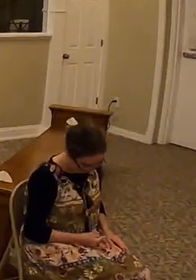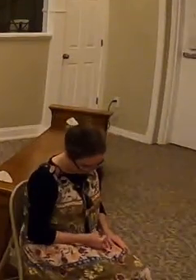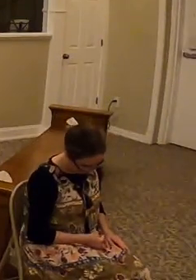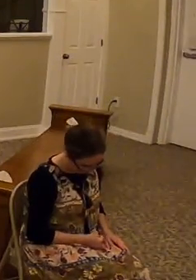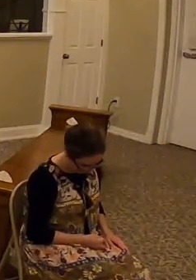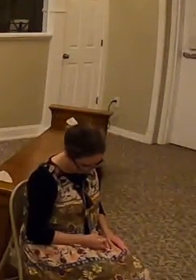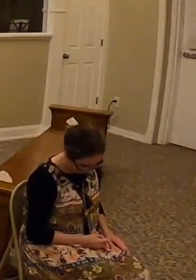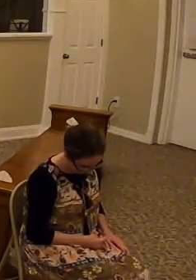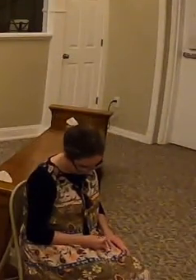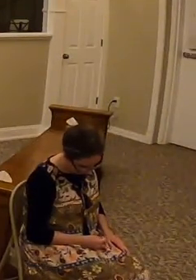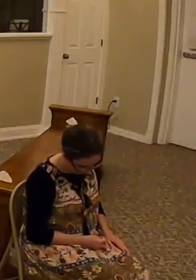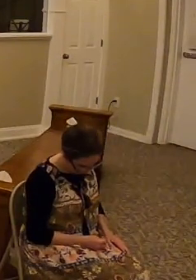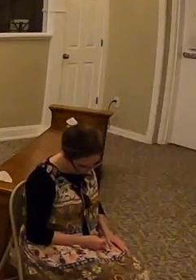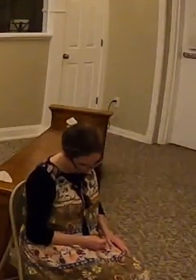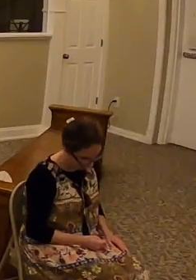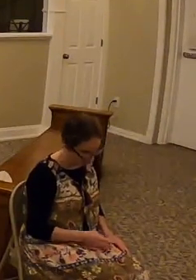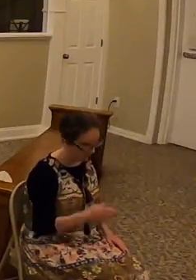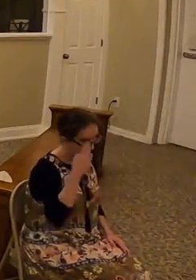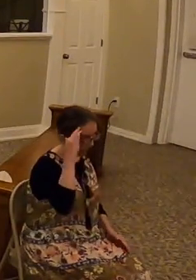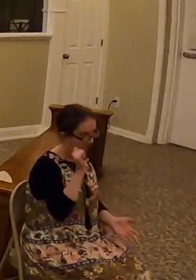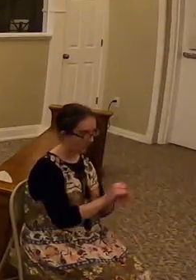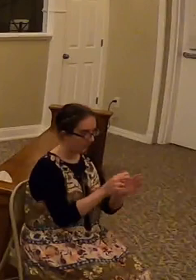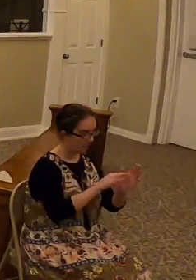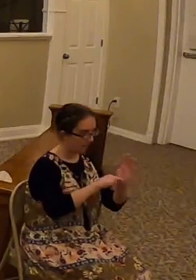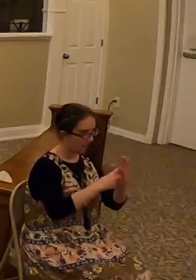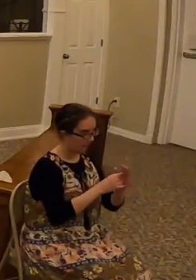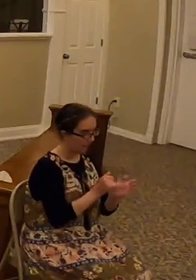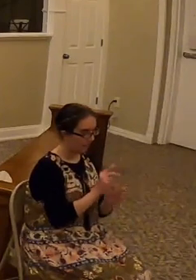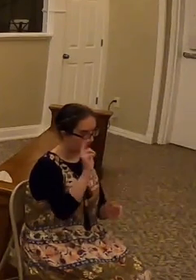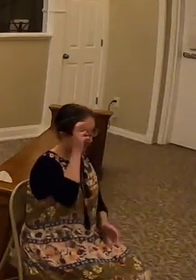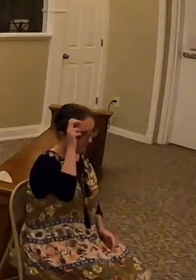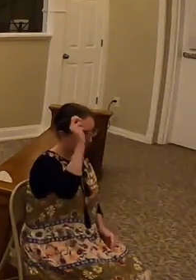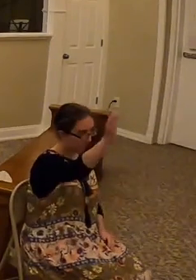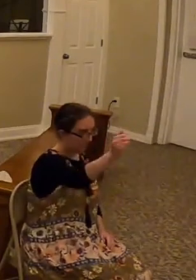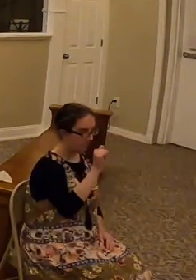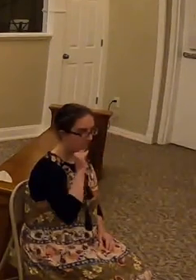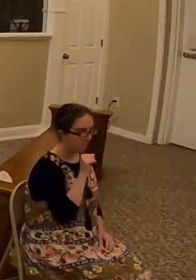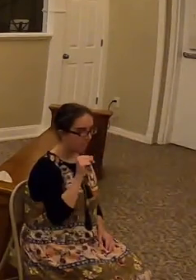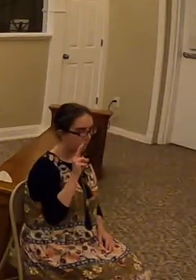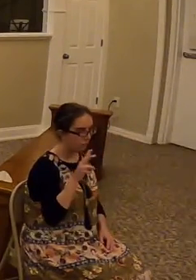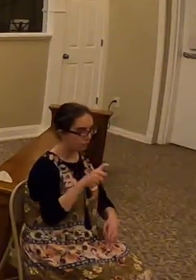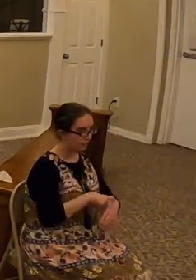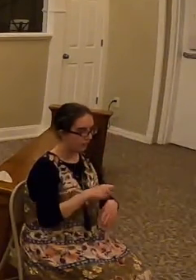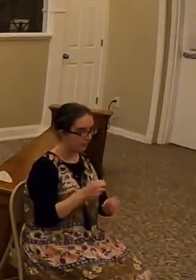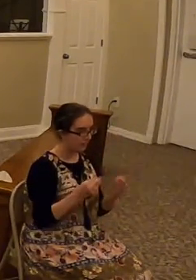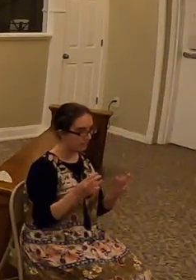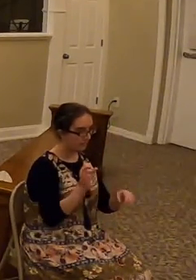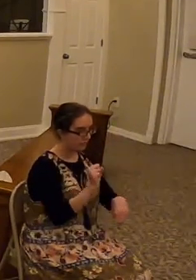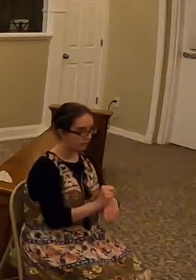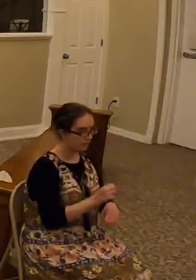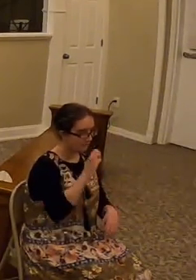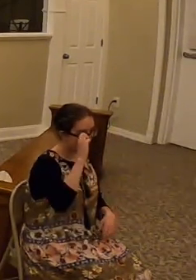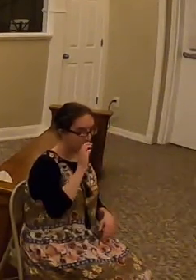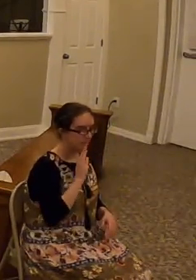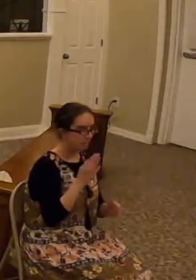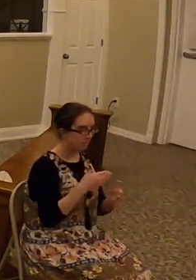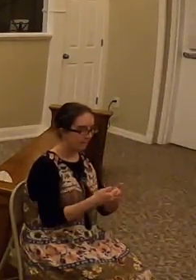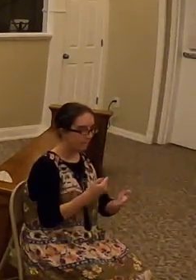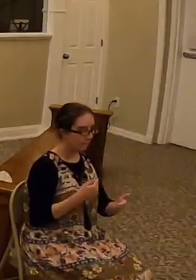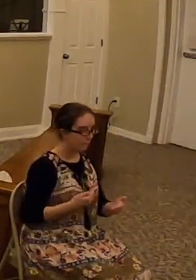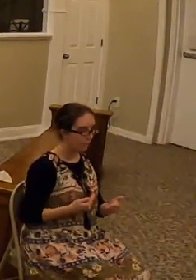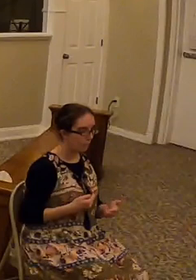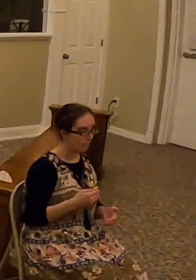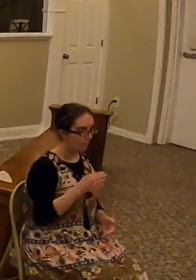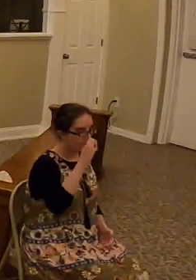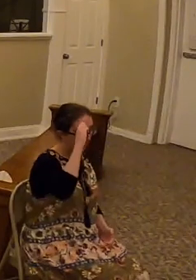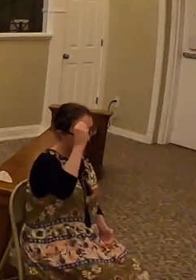and hour. Amen. You know what that means? That means the devil is twice as much at work as he's ever been. Amen.